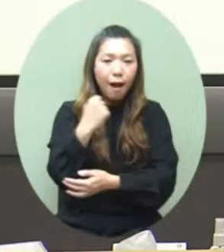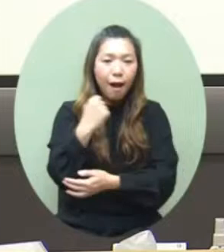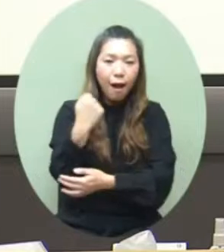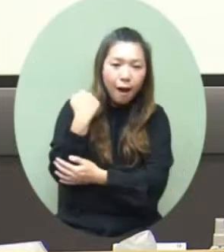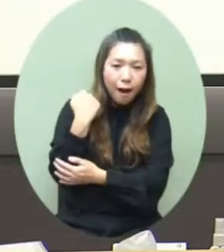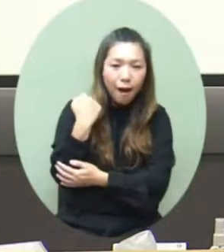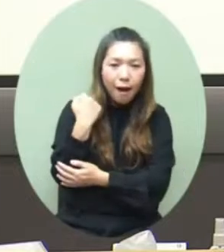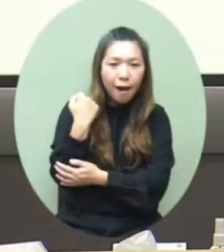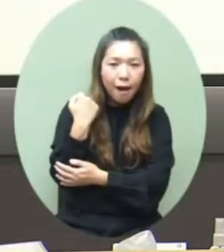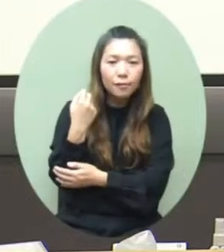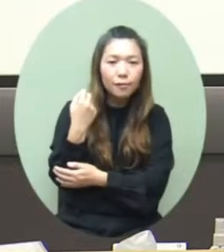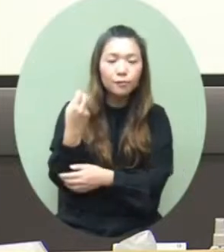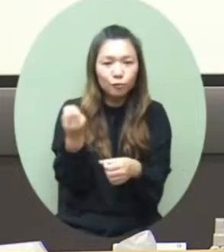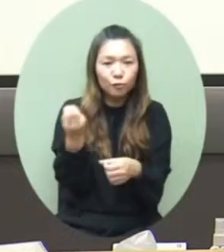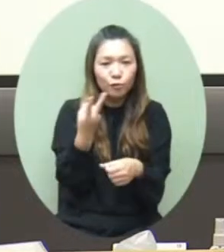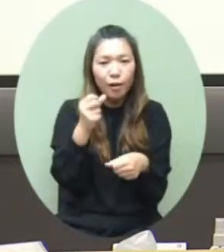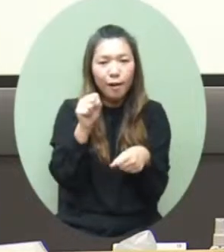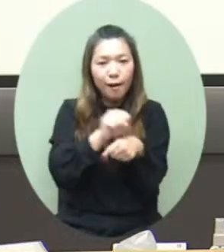And Hong Kong citizens